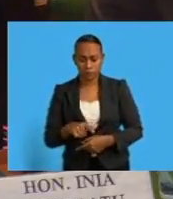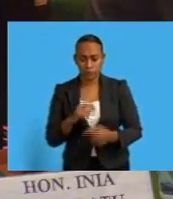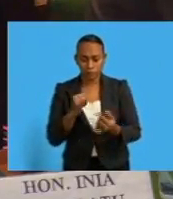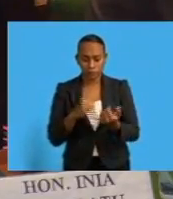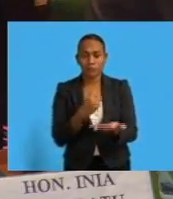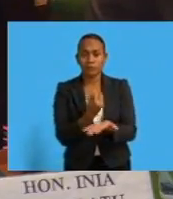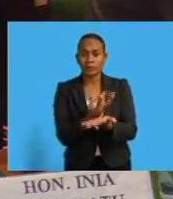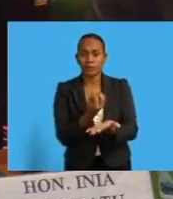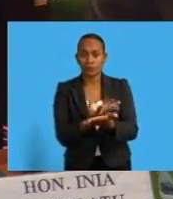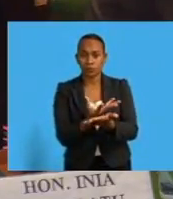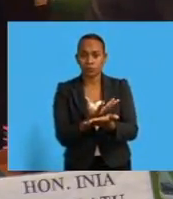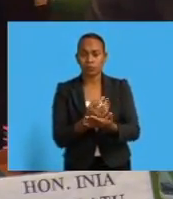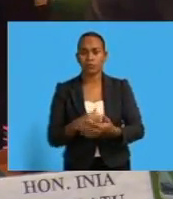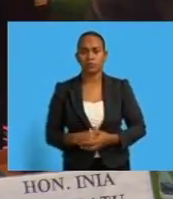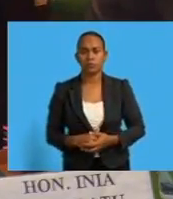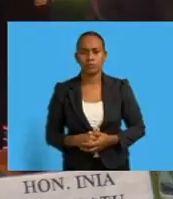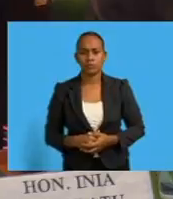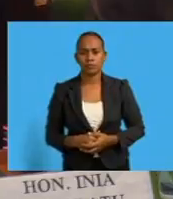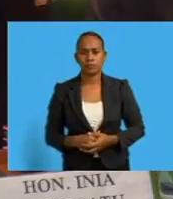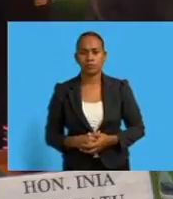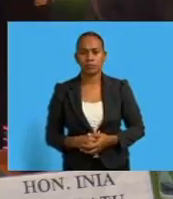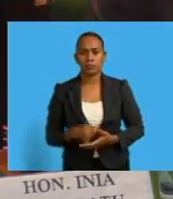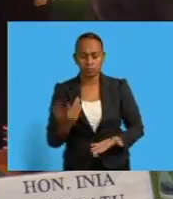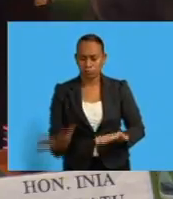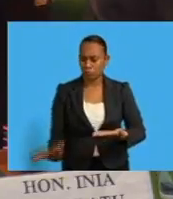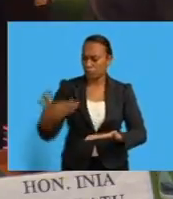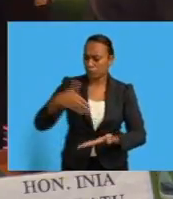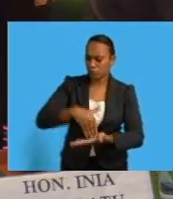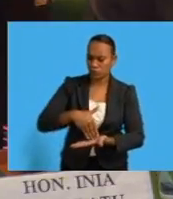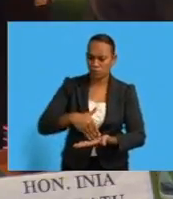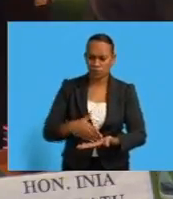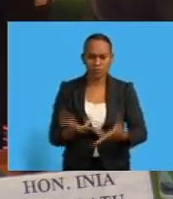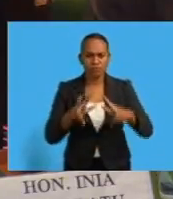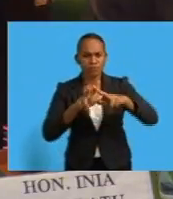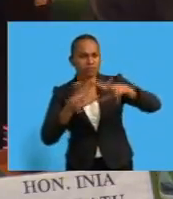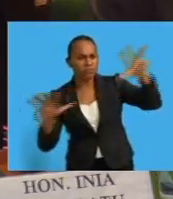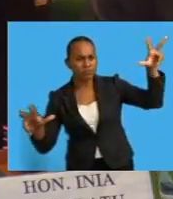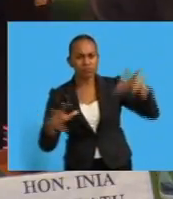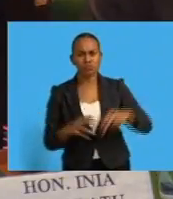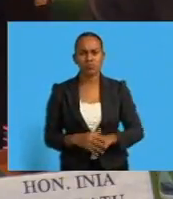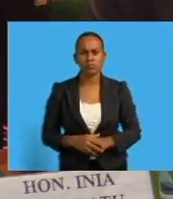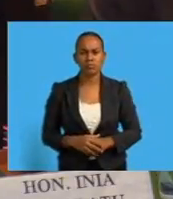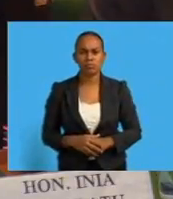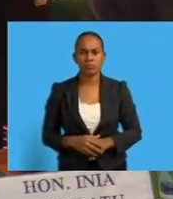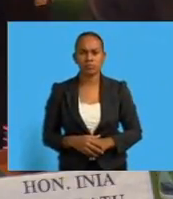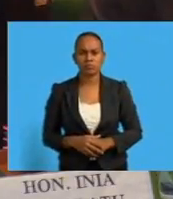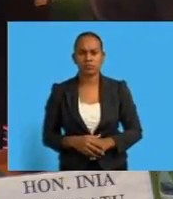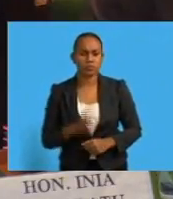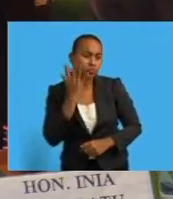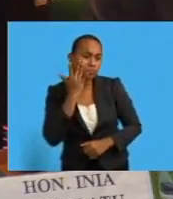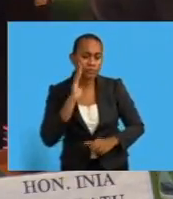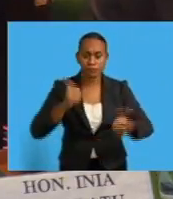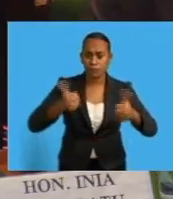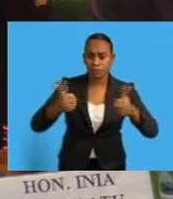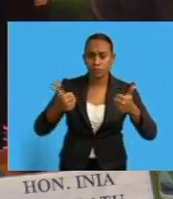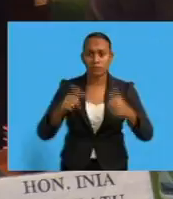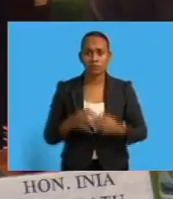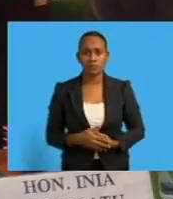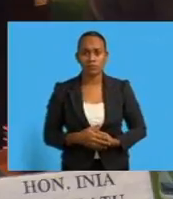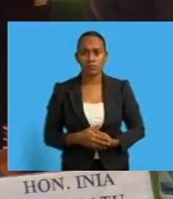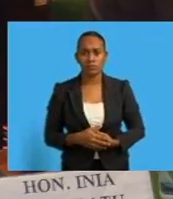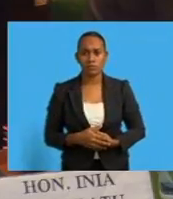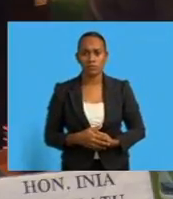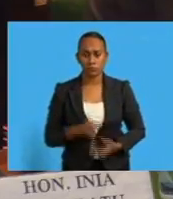and make it land on Vanua Levu. The project will be completed by March of 2018. There are